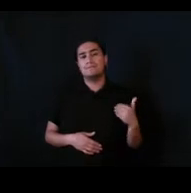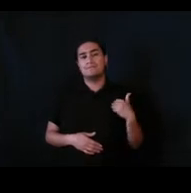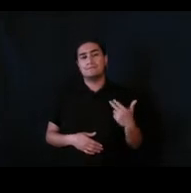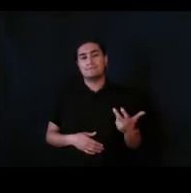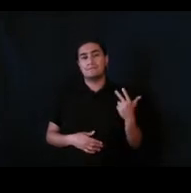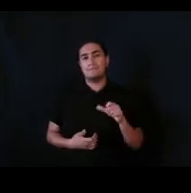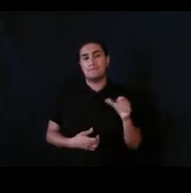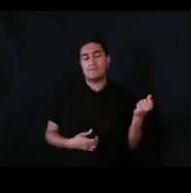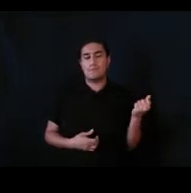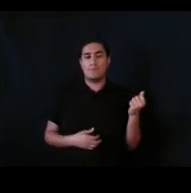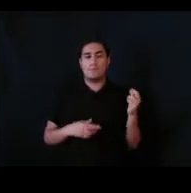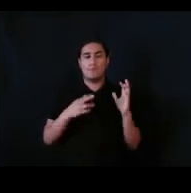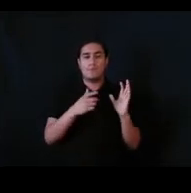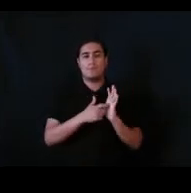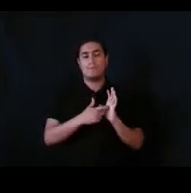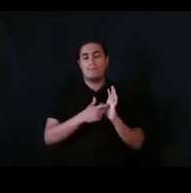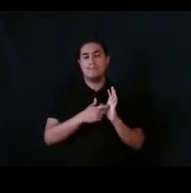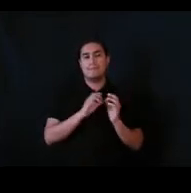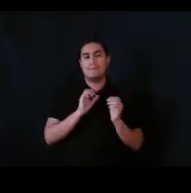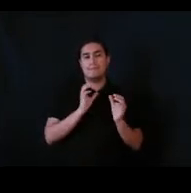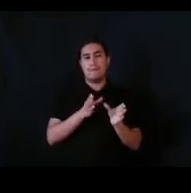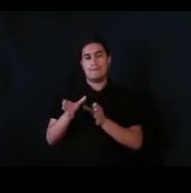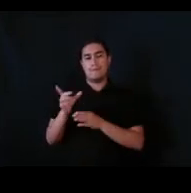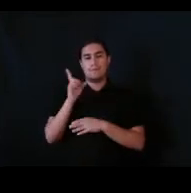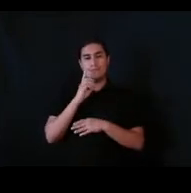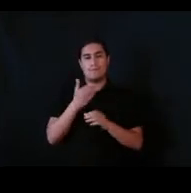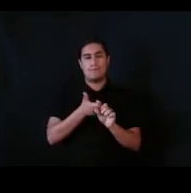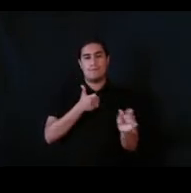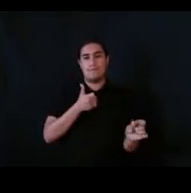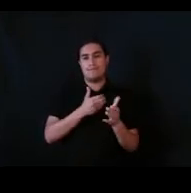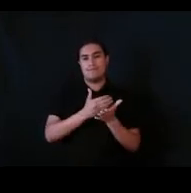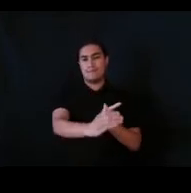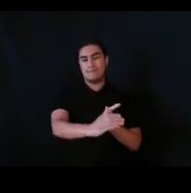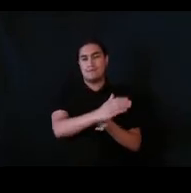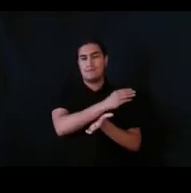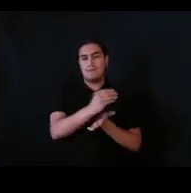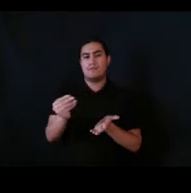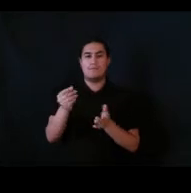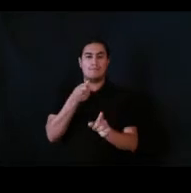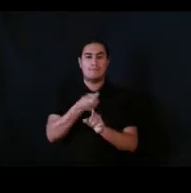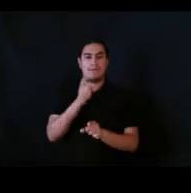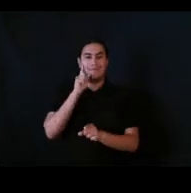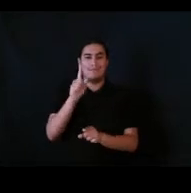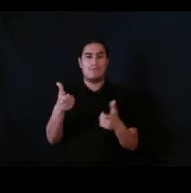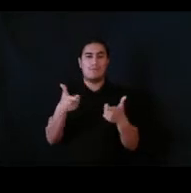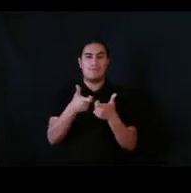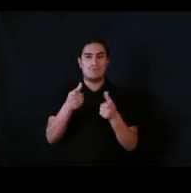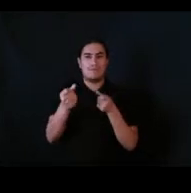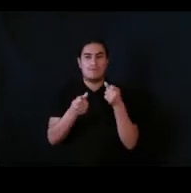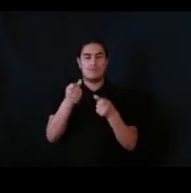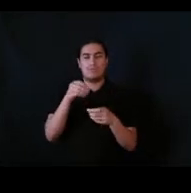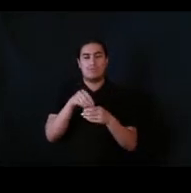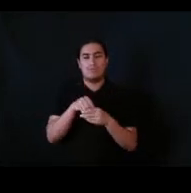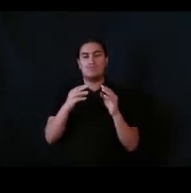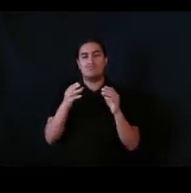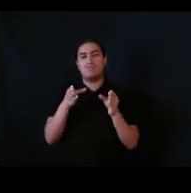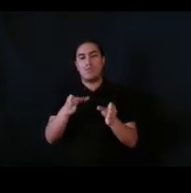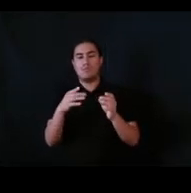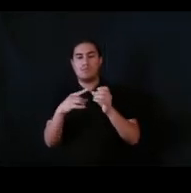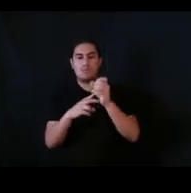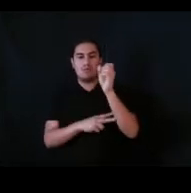other requirements methods to avoid displacement the impact of the heavier weight of electric vehicles on roads and bridges and